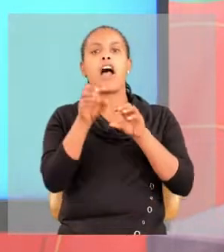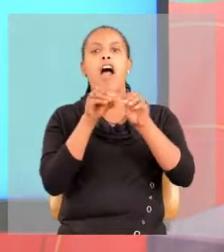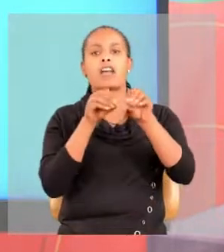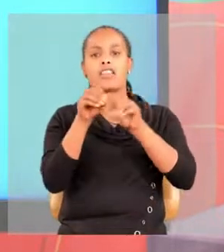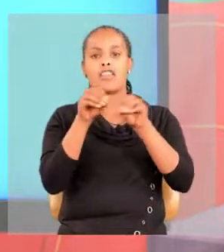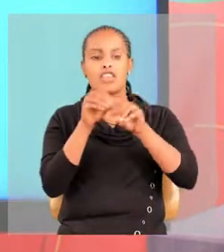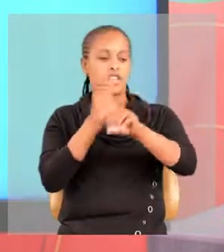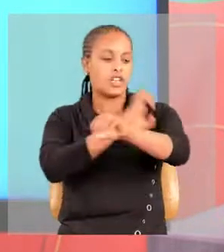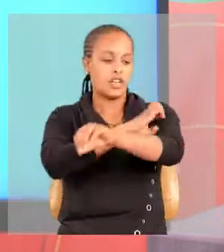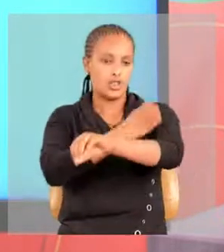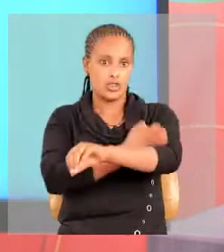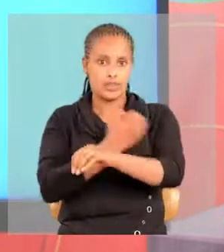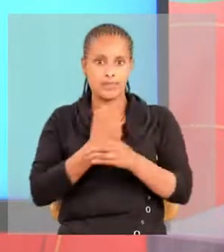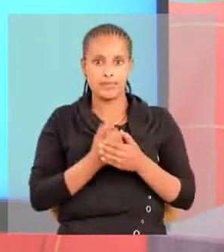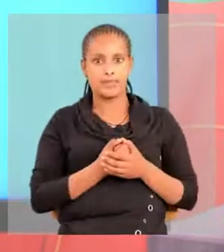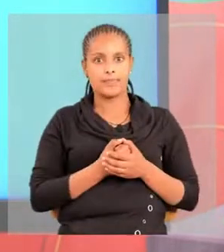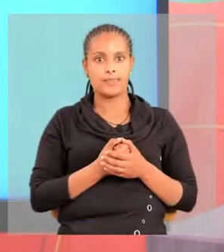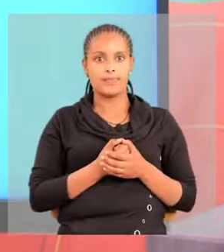activation energy.